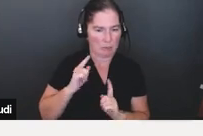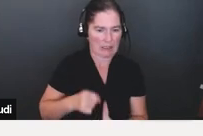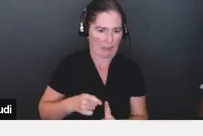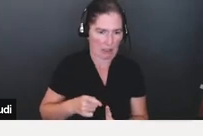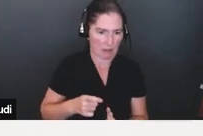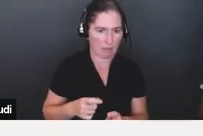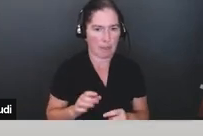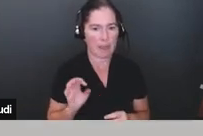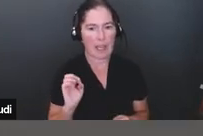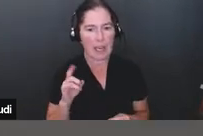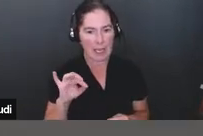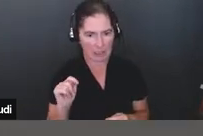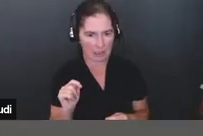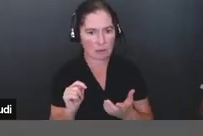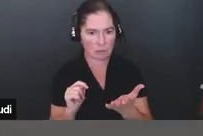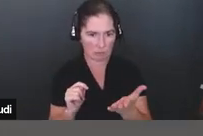if you go to edit,